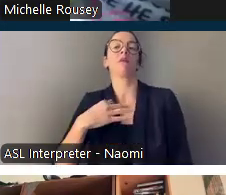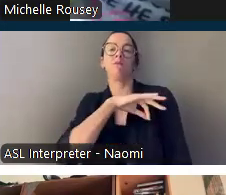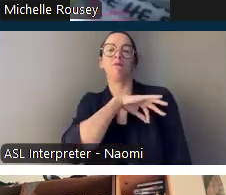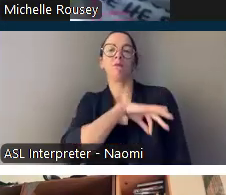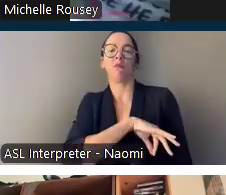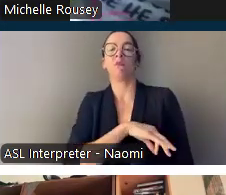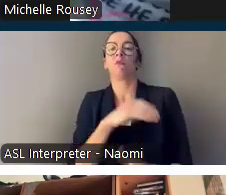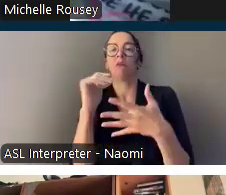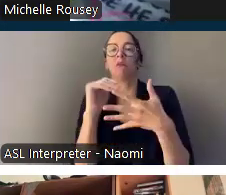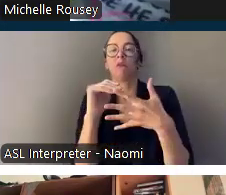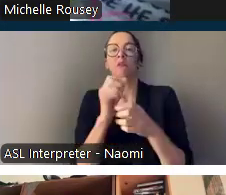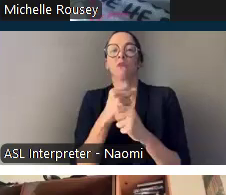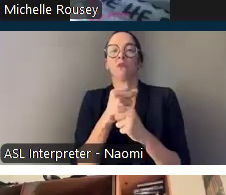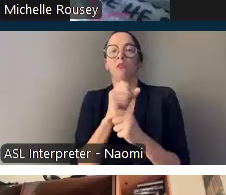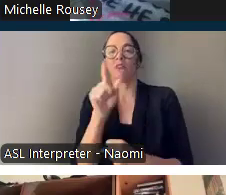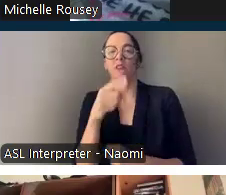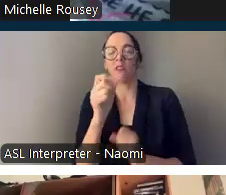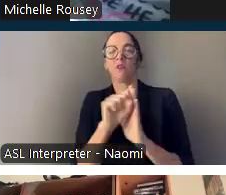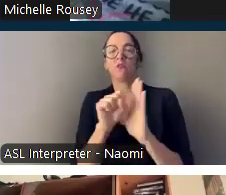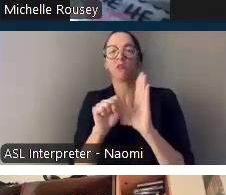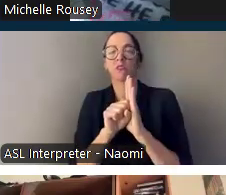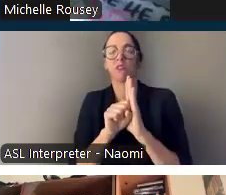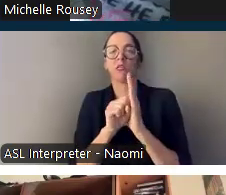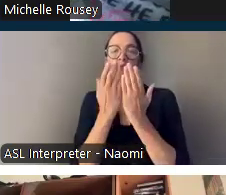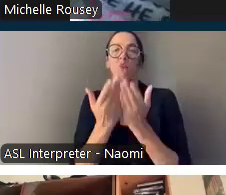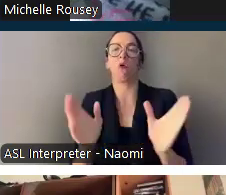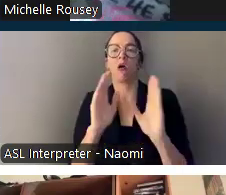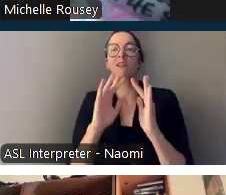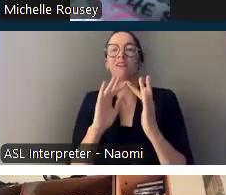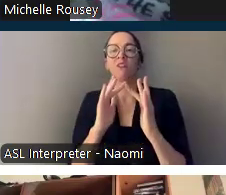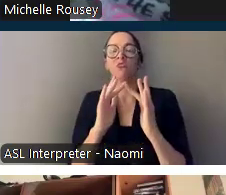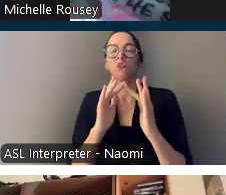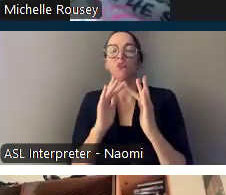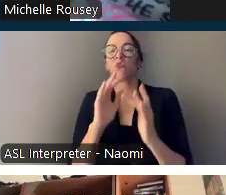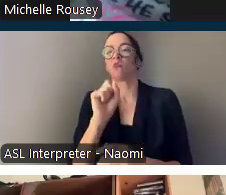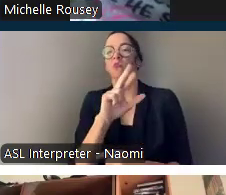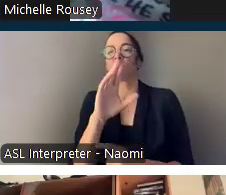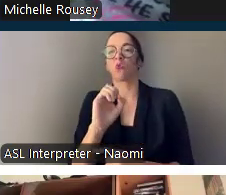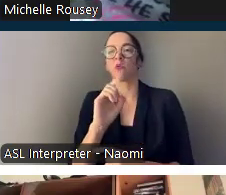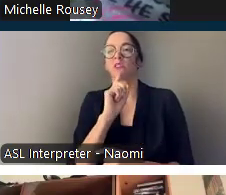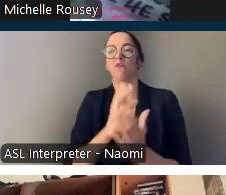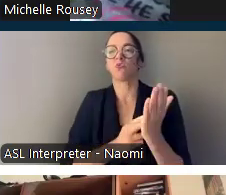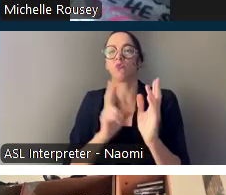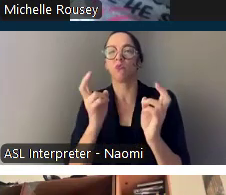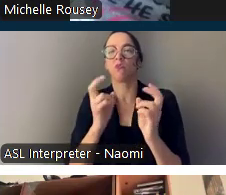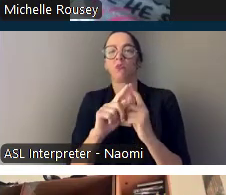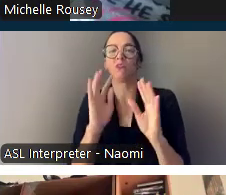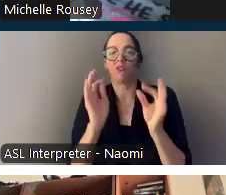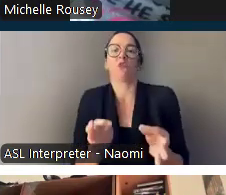digital source of truth to determine eligibility. 3. Require transit operators that